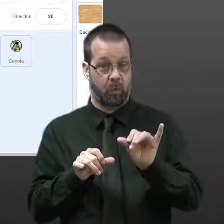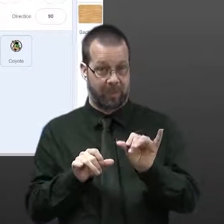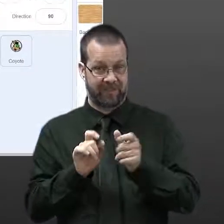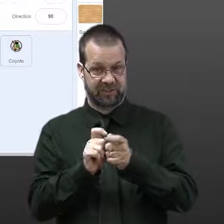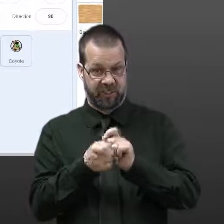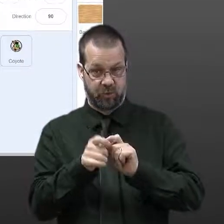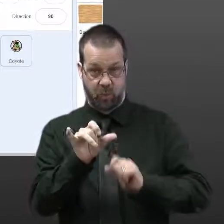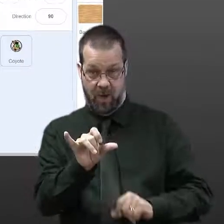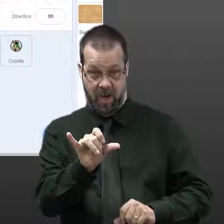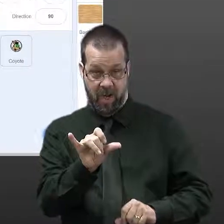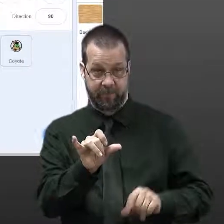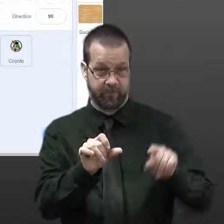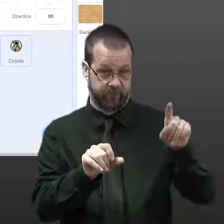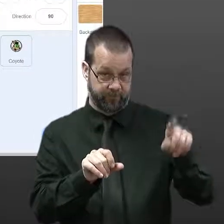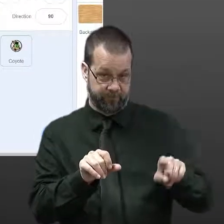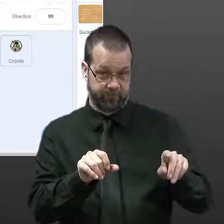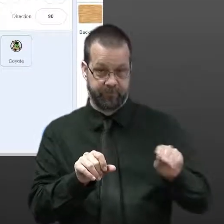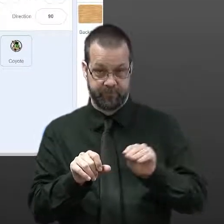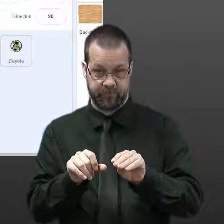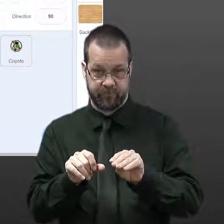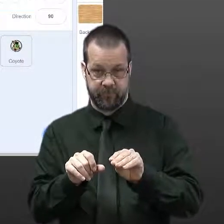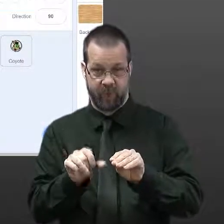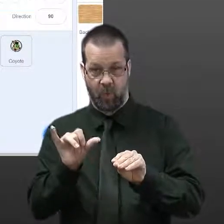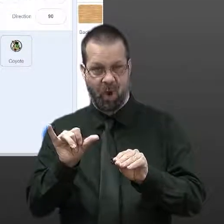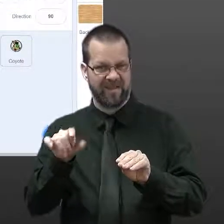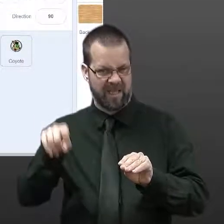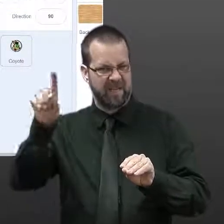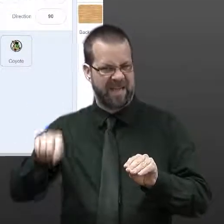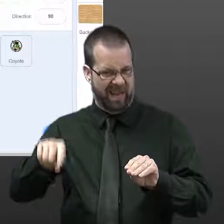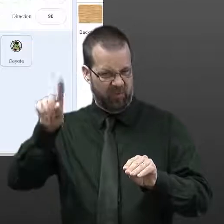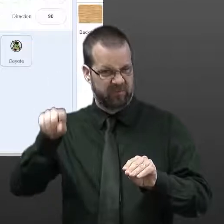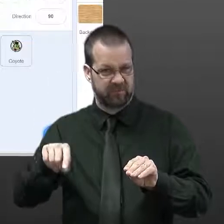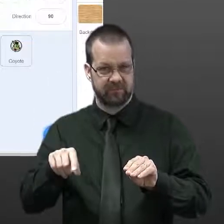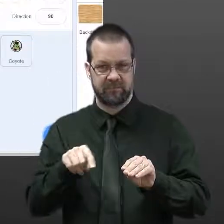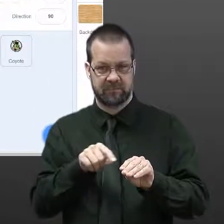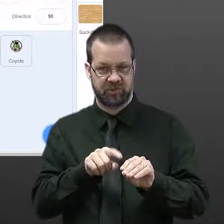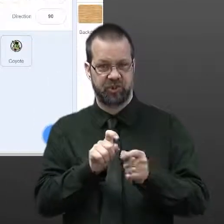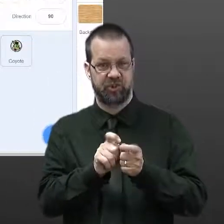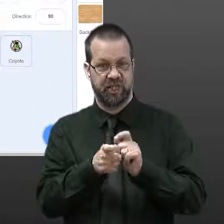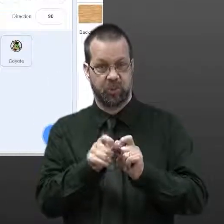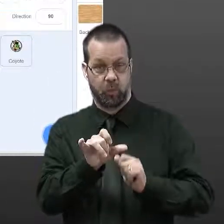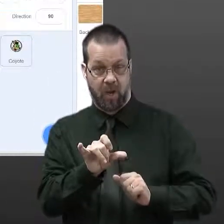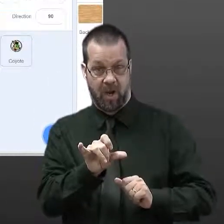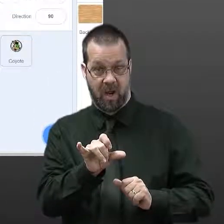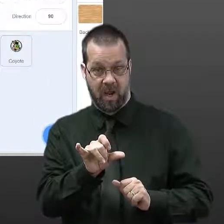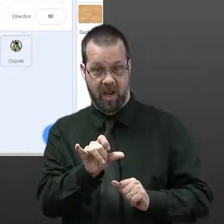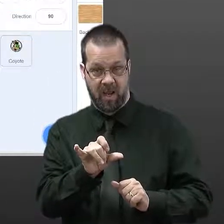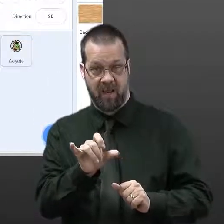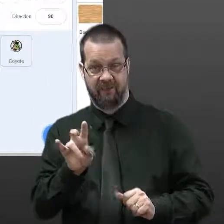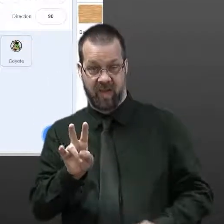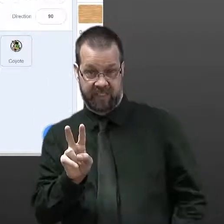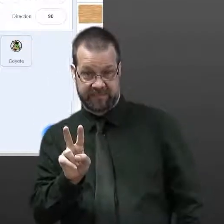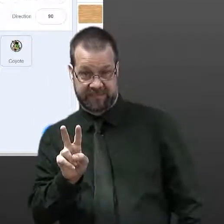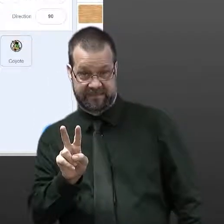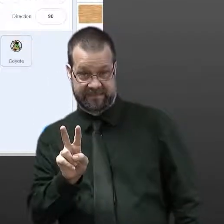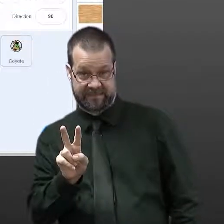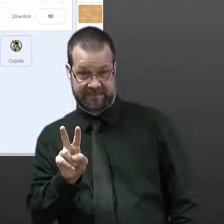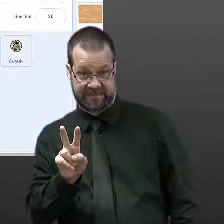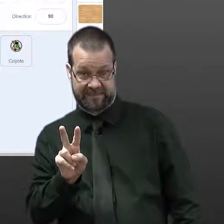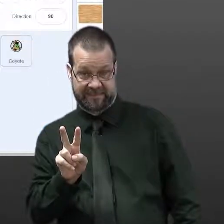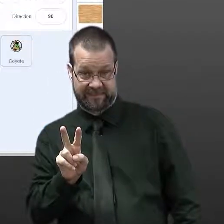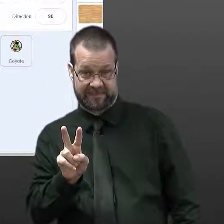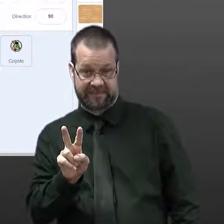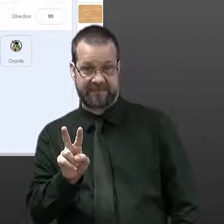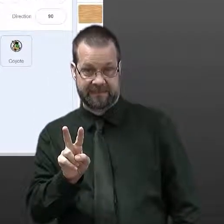y, our y value. So y is up and down. And we're going to change y by y velocity